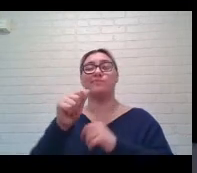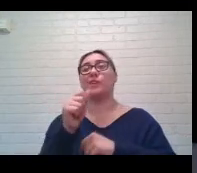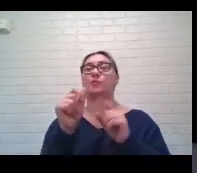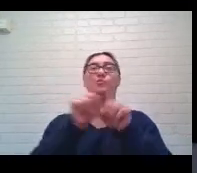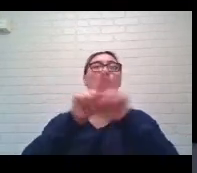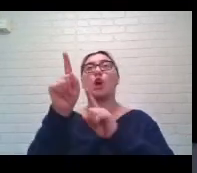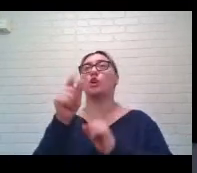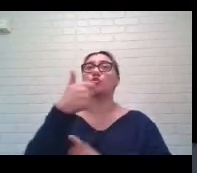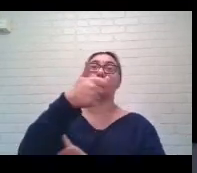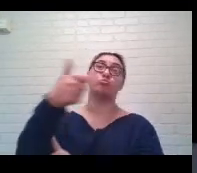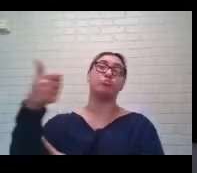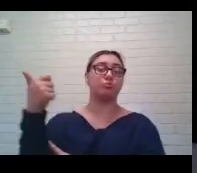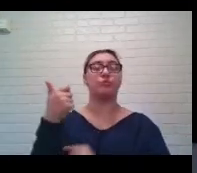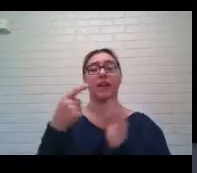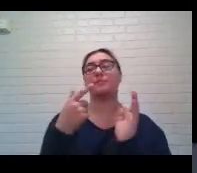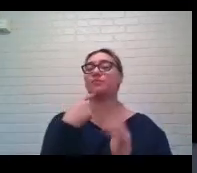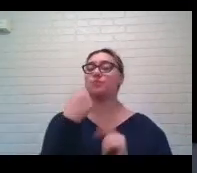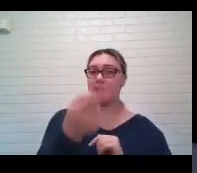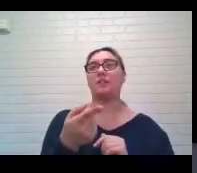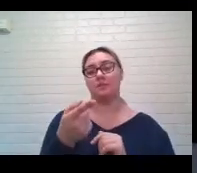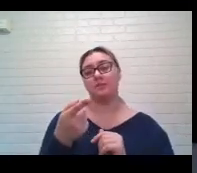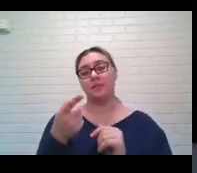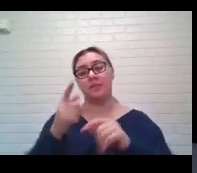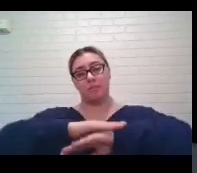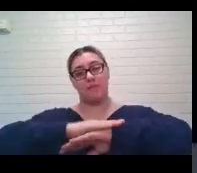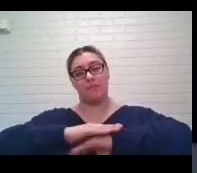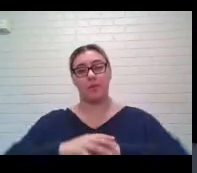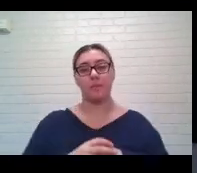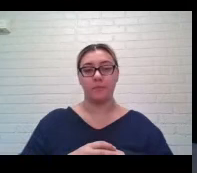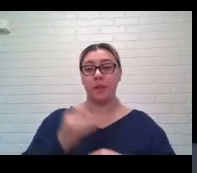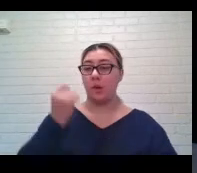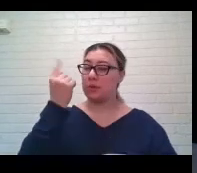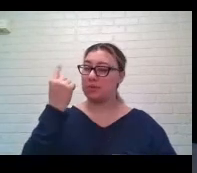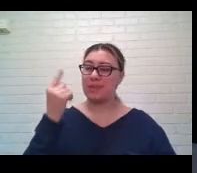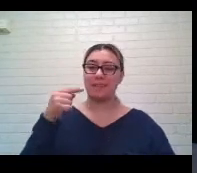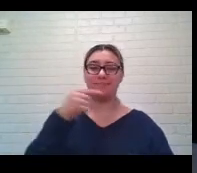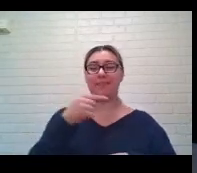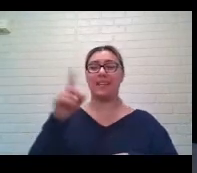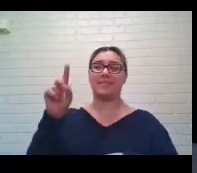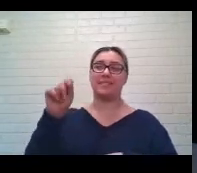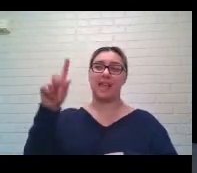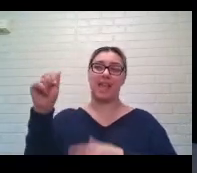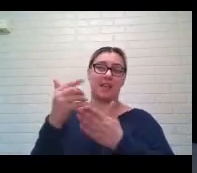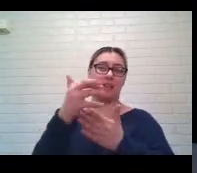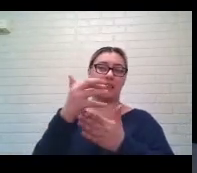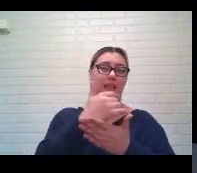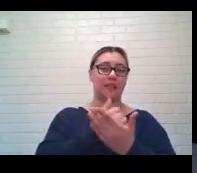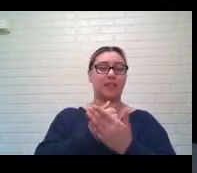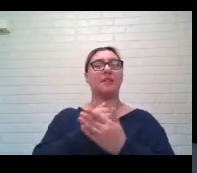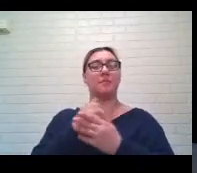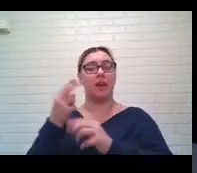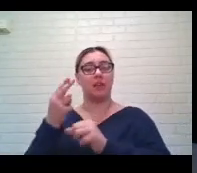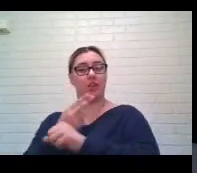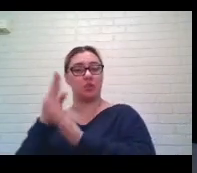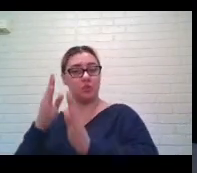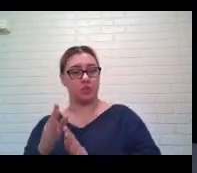platform. So broadly speaking, these are the data that's being collected by the users for like